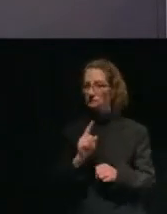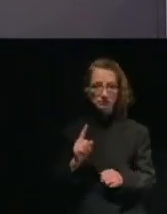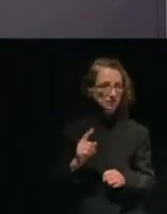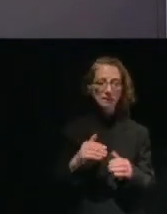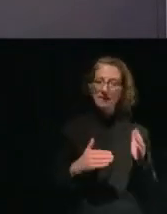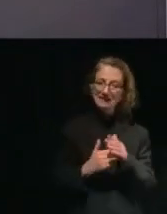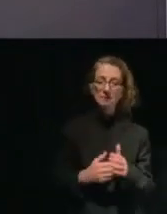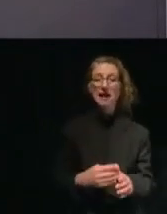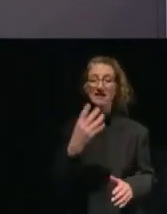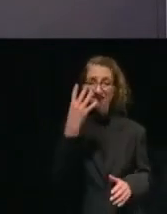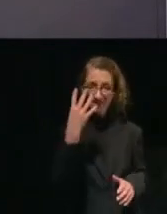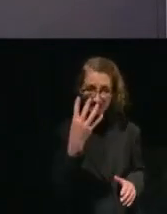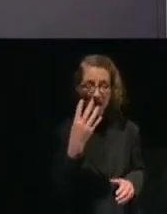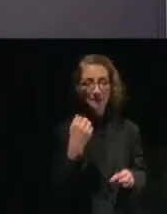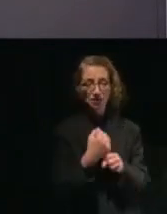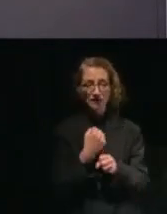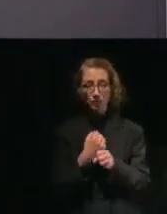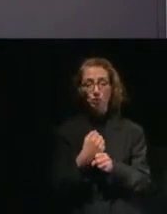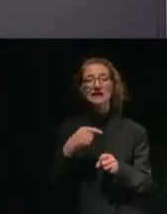that have been conducted in the last month.